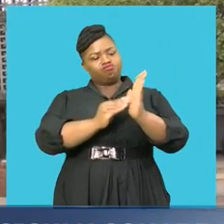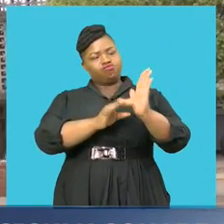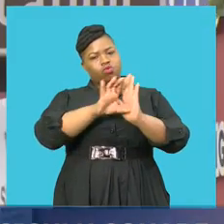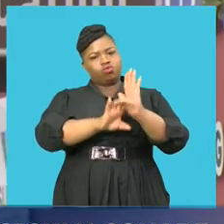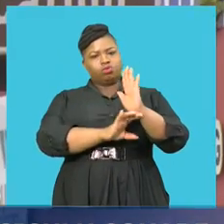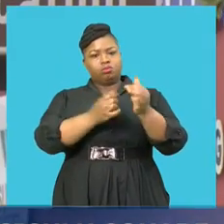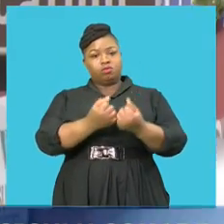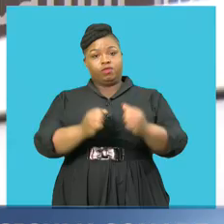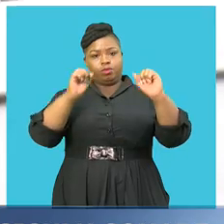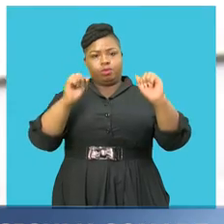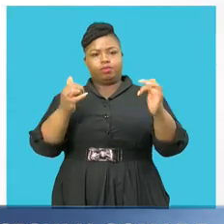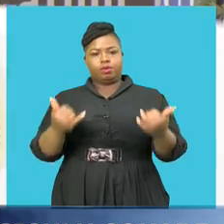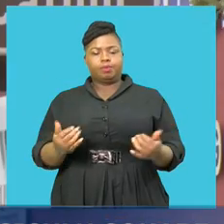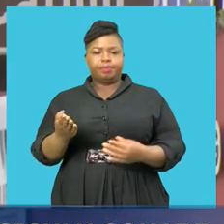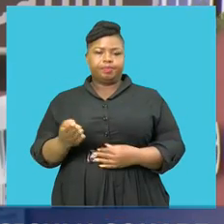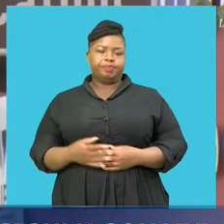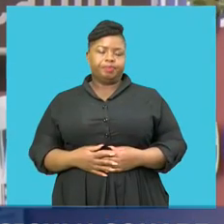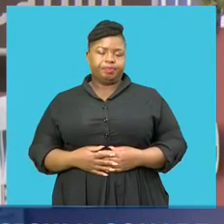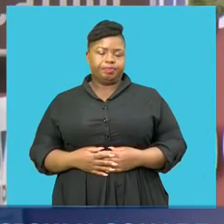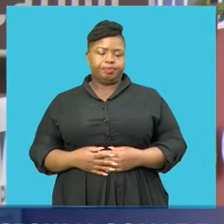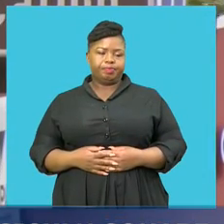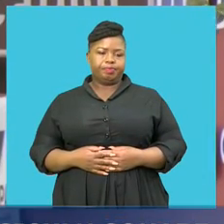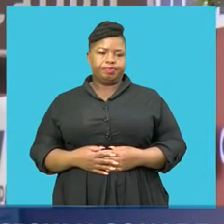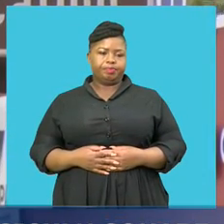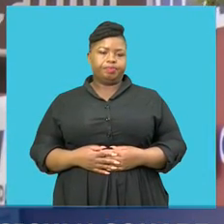usomqulu wenkululeko phecelezi i-Freedom Charter.